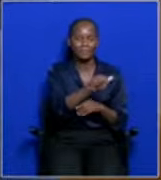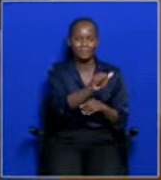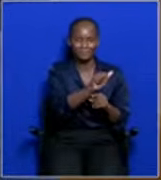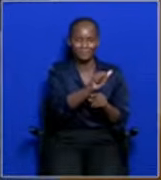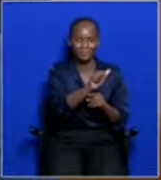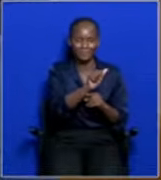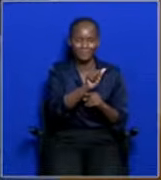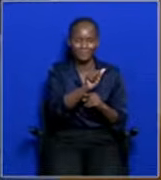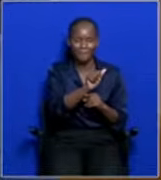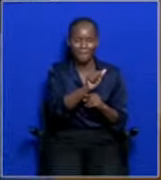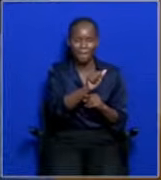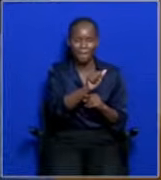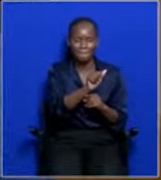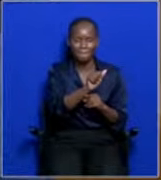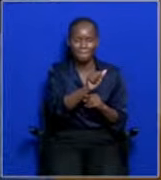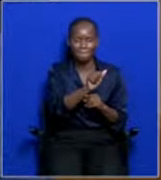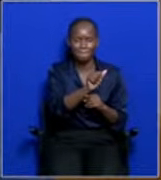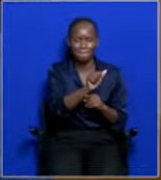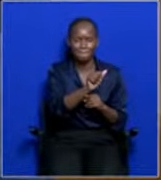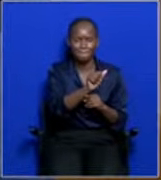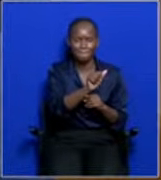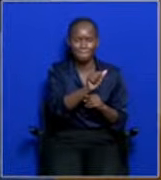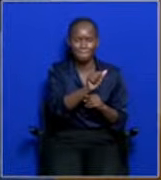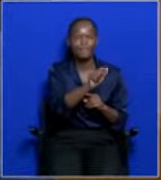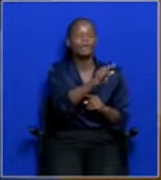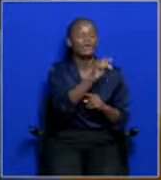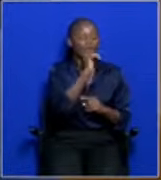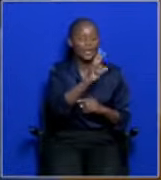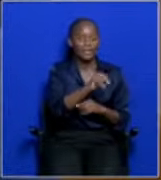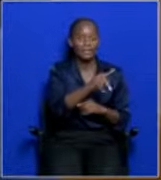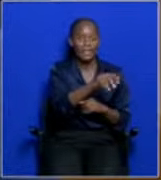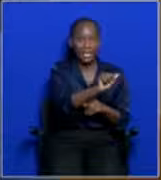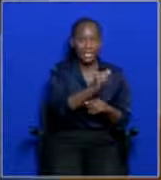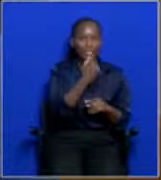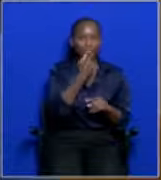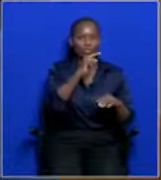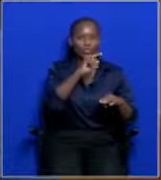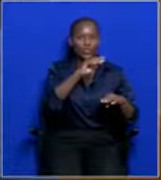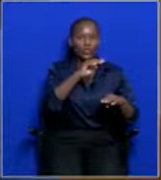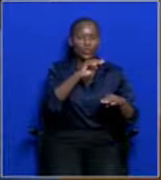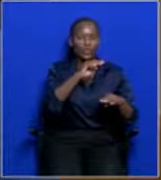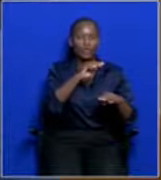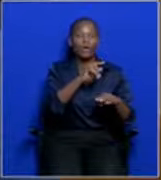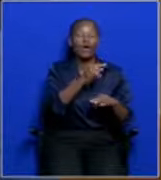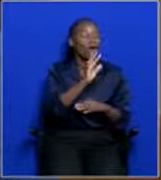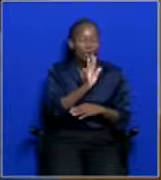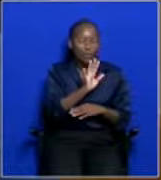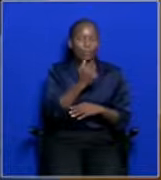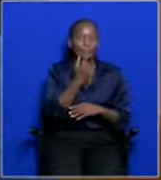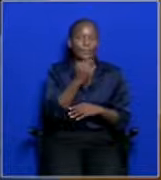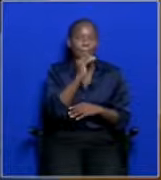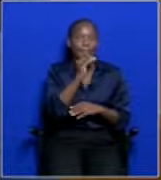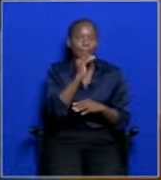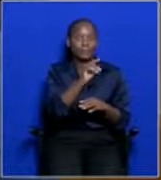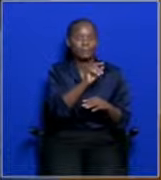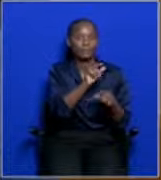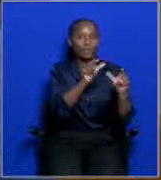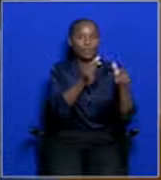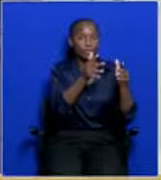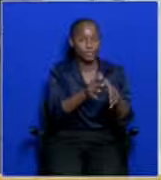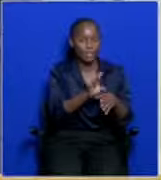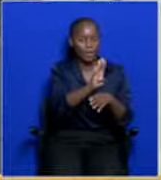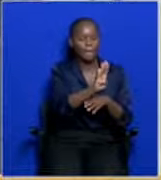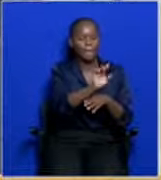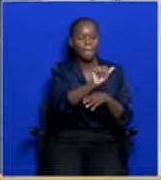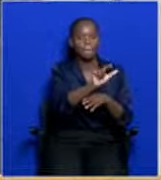just said ties in with that point by Commissioner Baloyi is, here you have police officers, they just pop in,